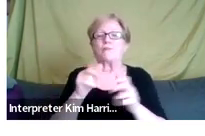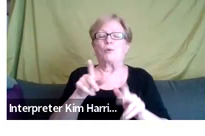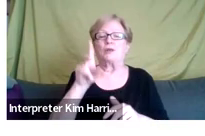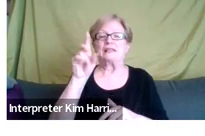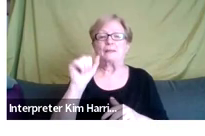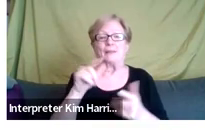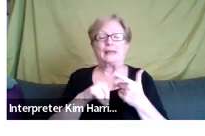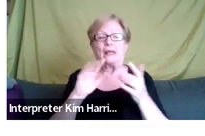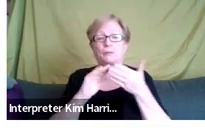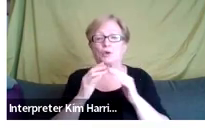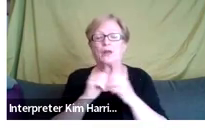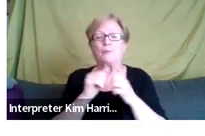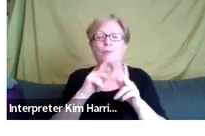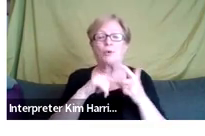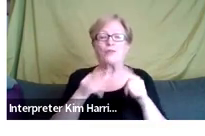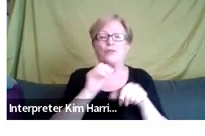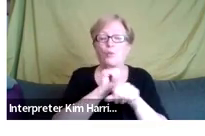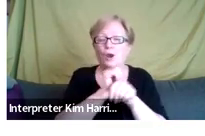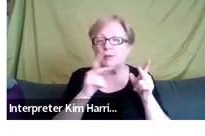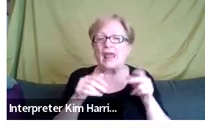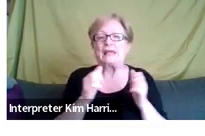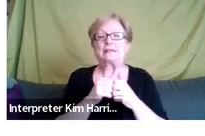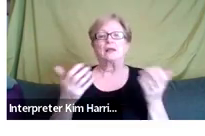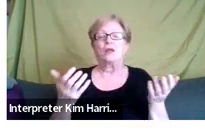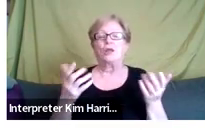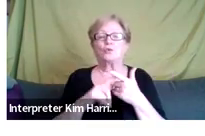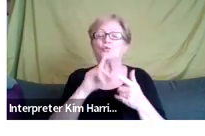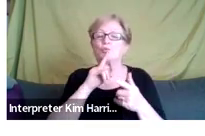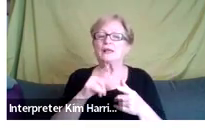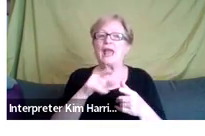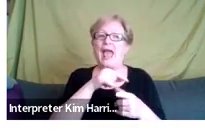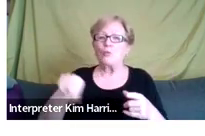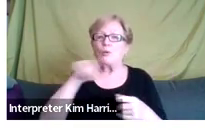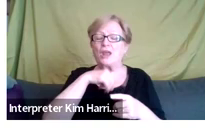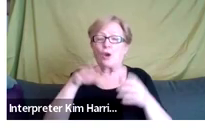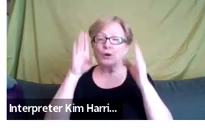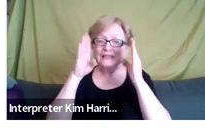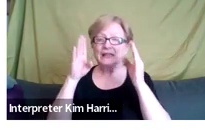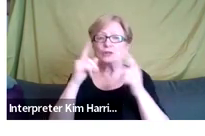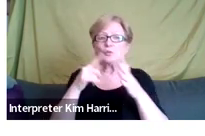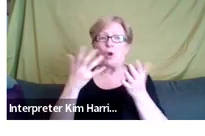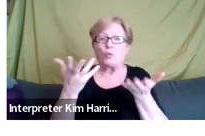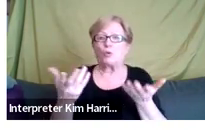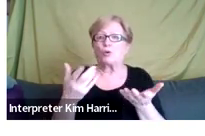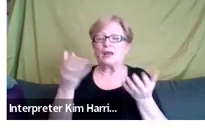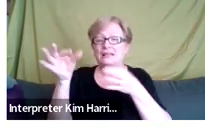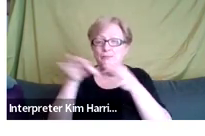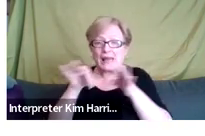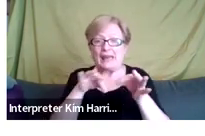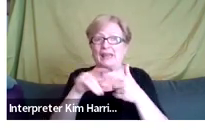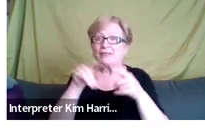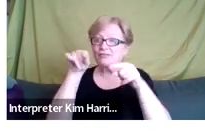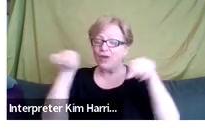community, people in the workforce who have disabilities, really listening to what we are saying and what